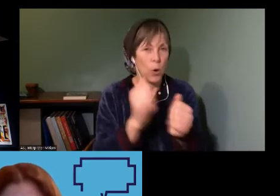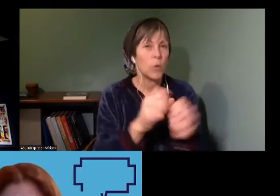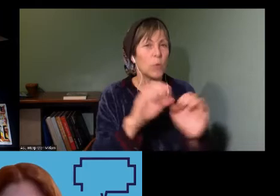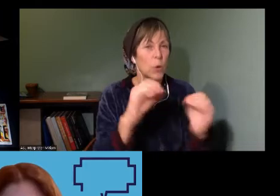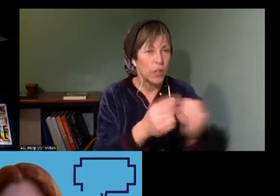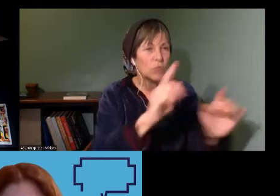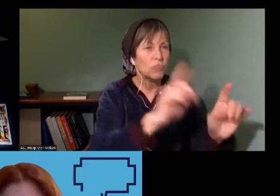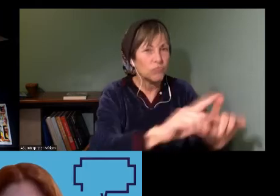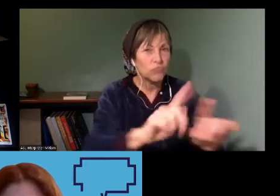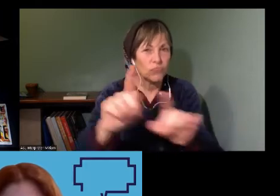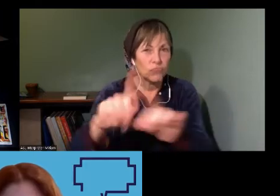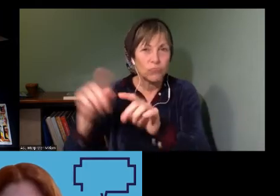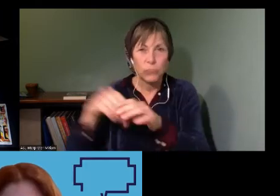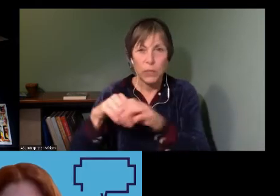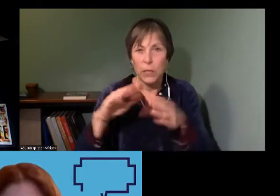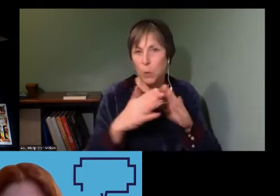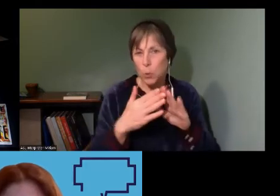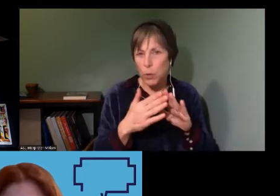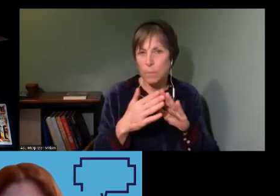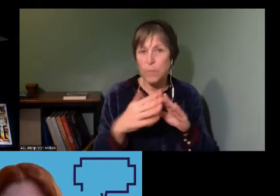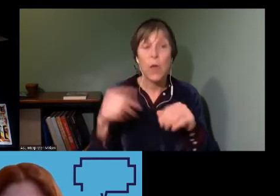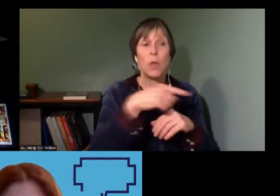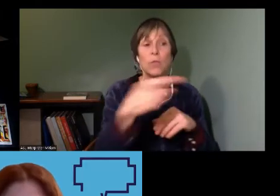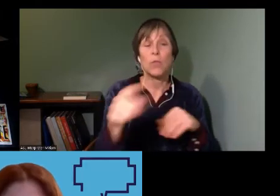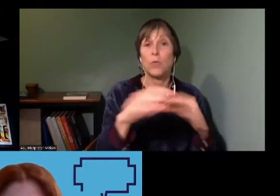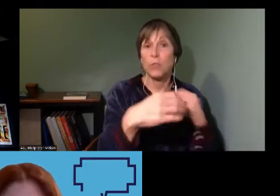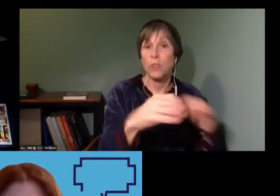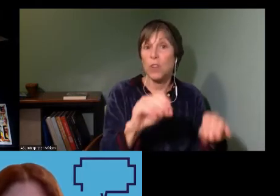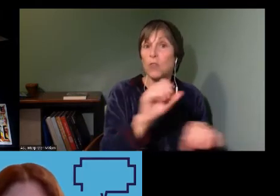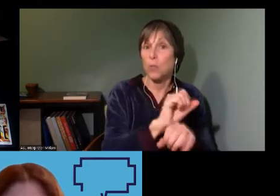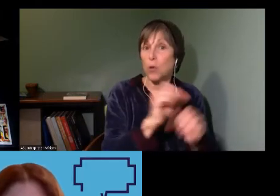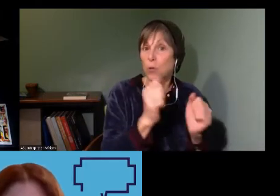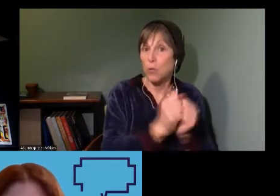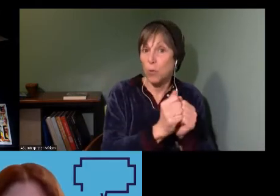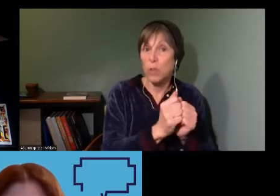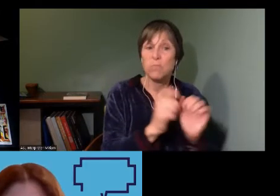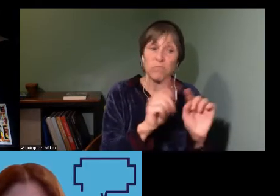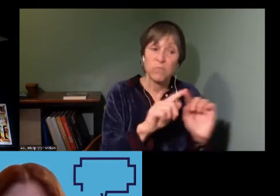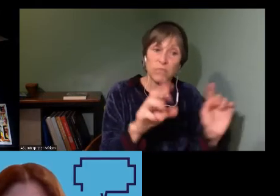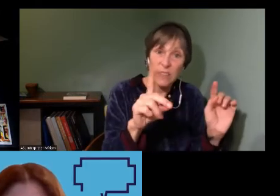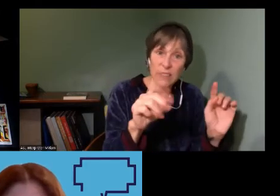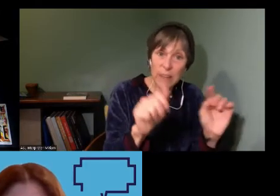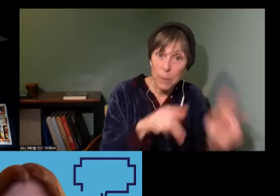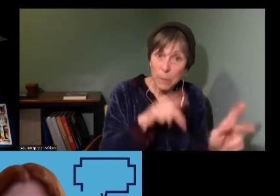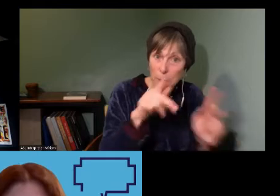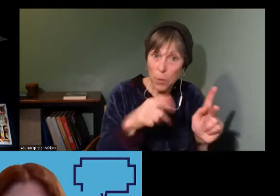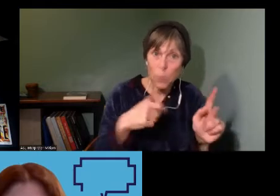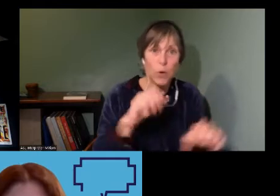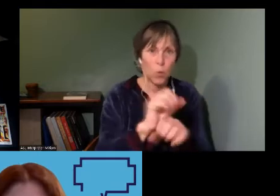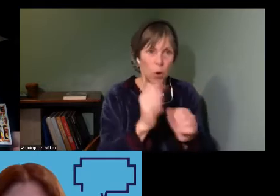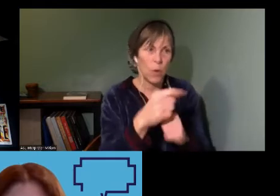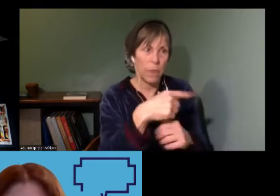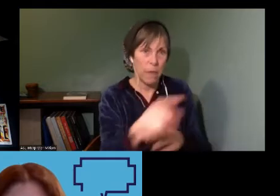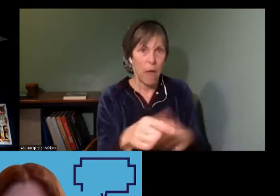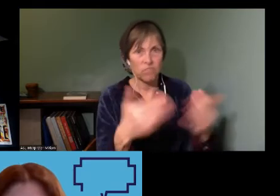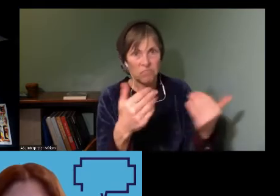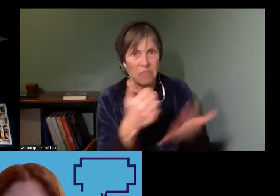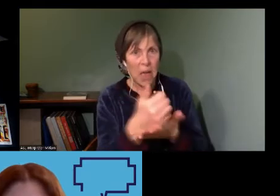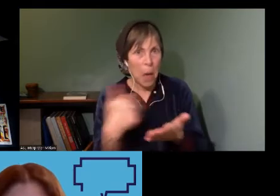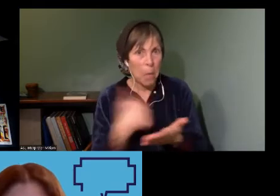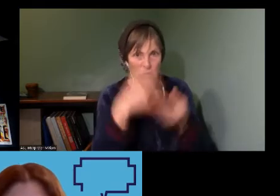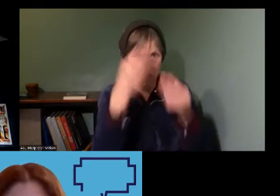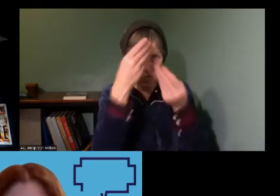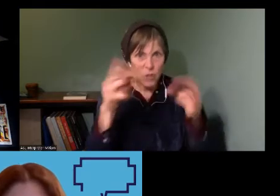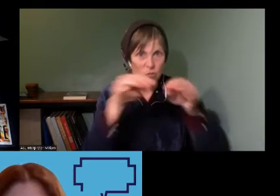in the community that do work with disabled persons and you know we work with them so they can help us get that information out